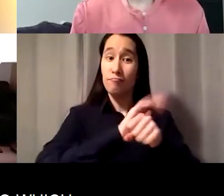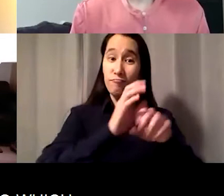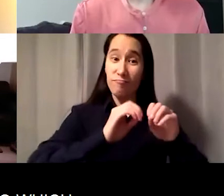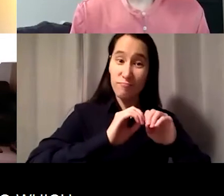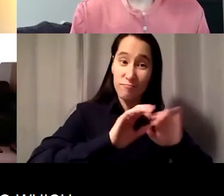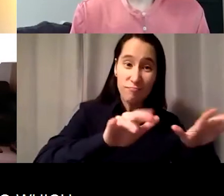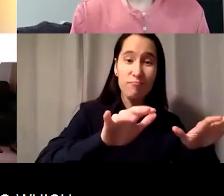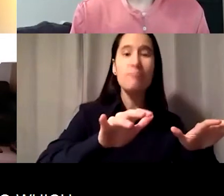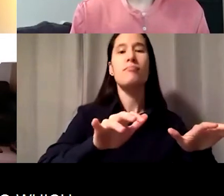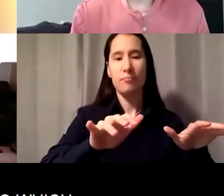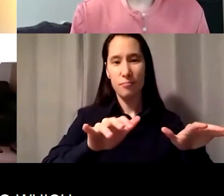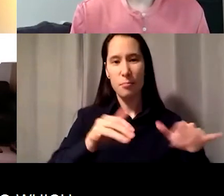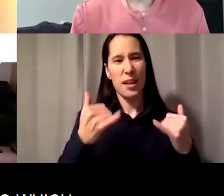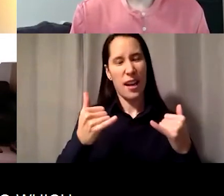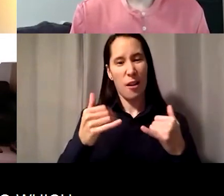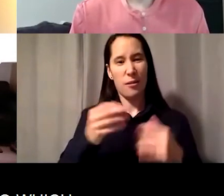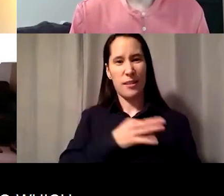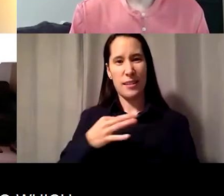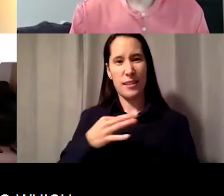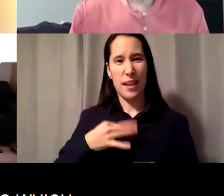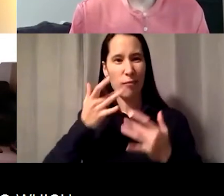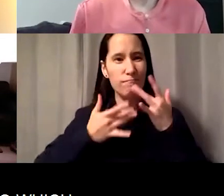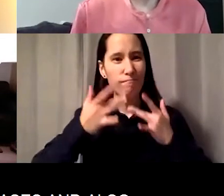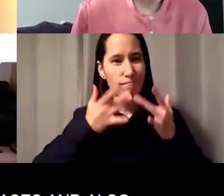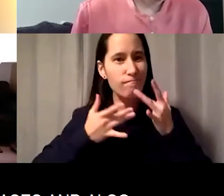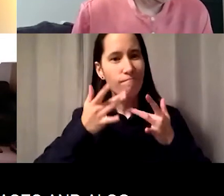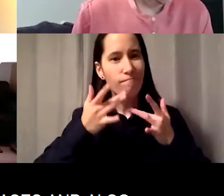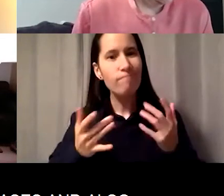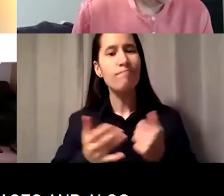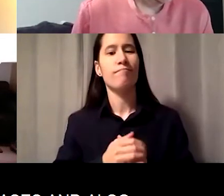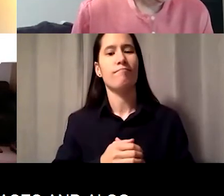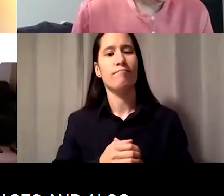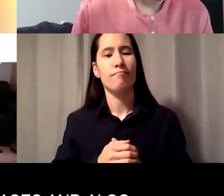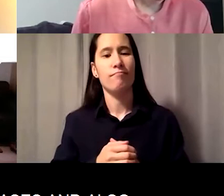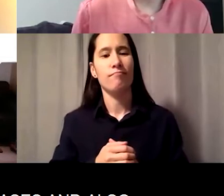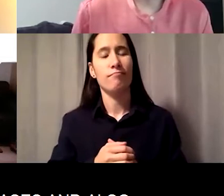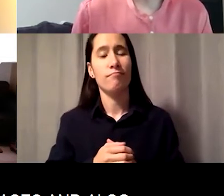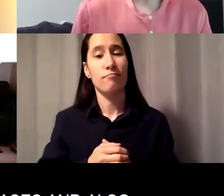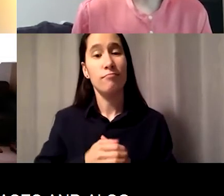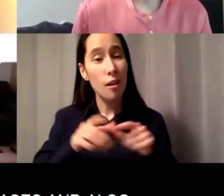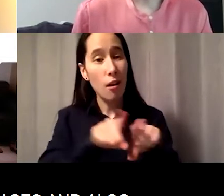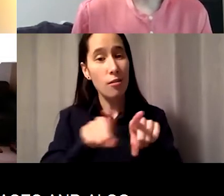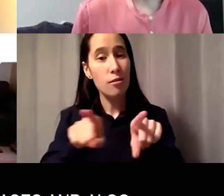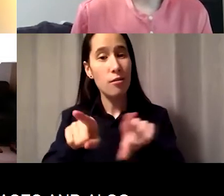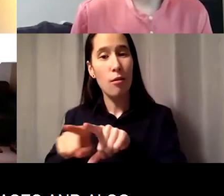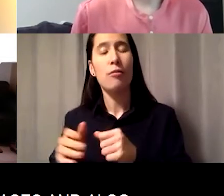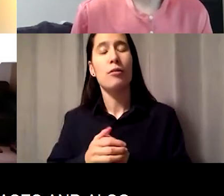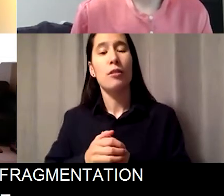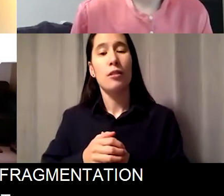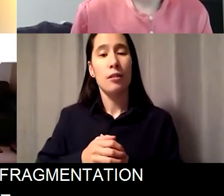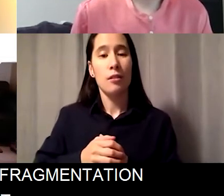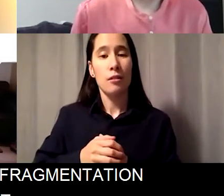to which staffing is insufficient in many cases, and also revealed the consequence